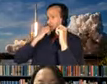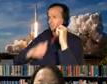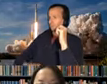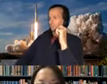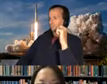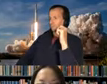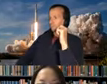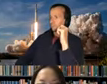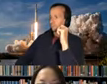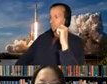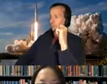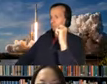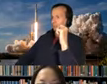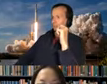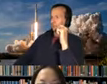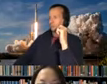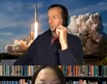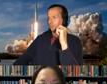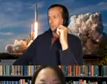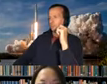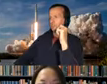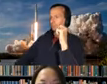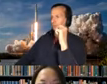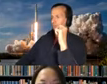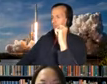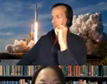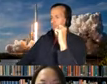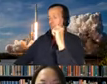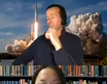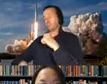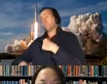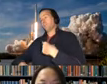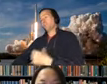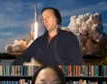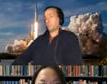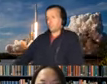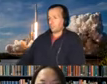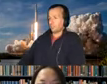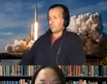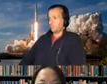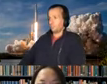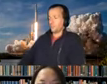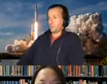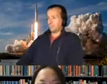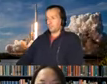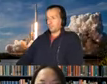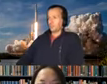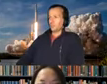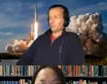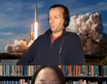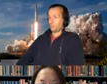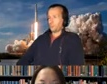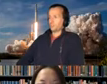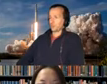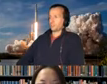Today, I'm basically going to go through a couple of papers that